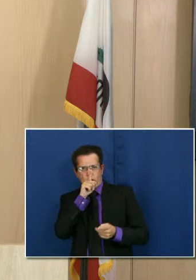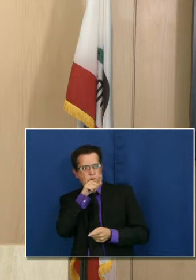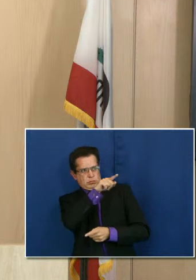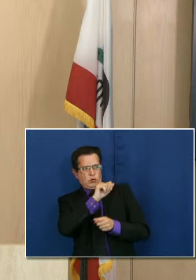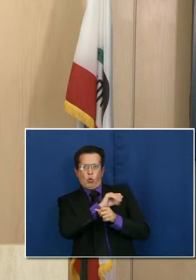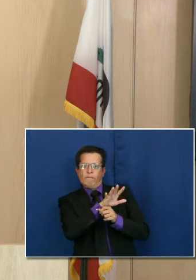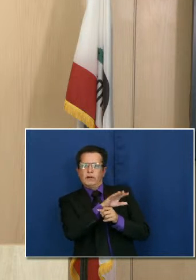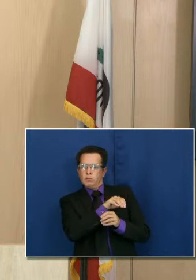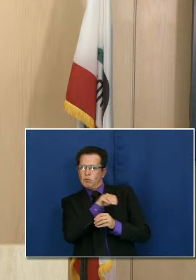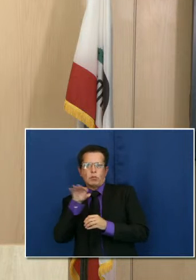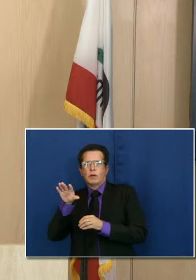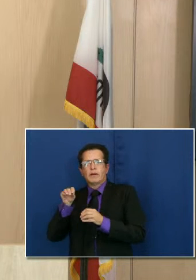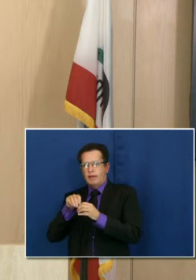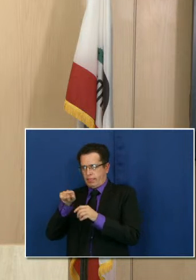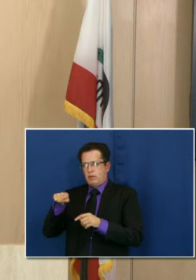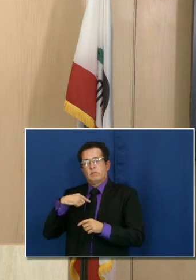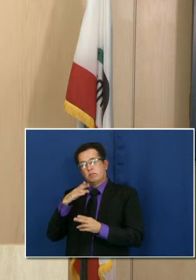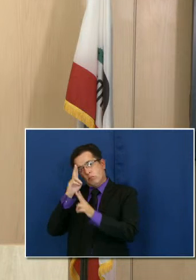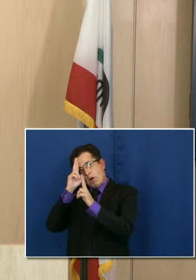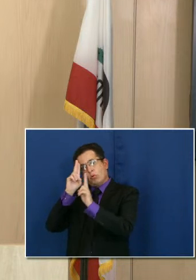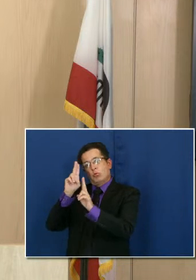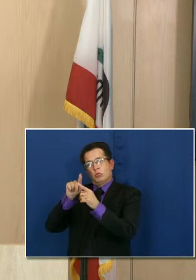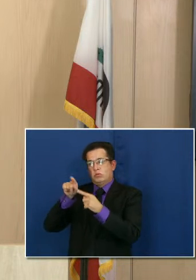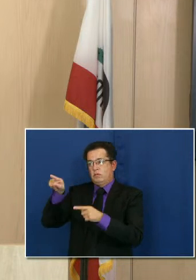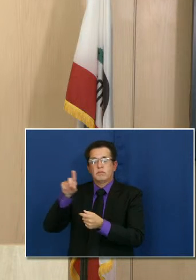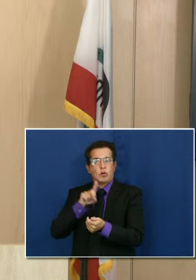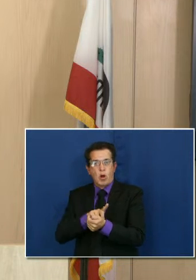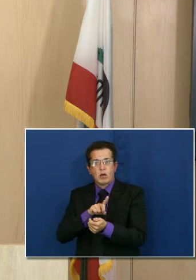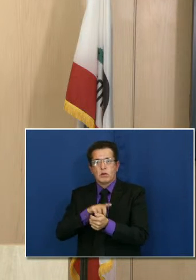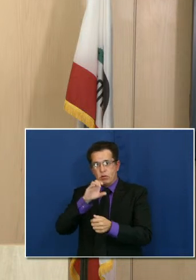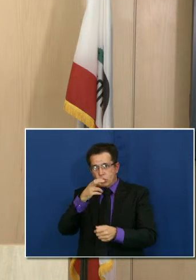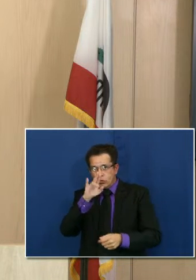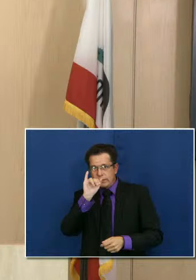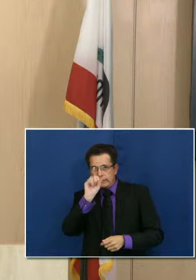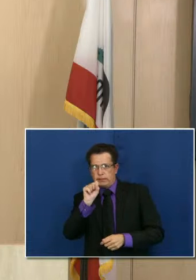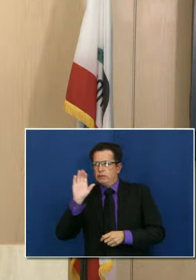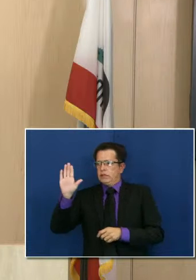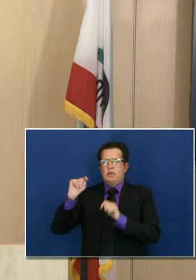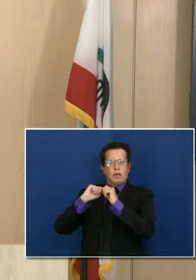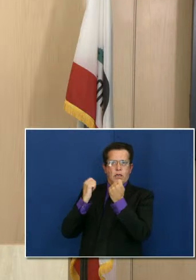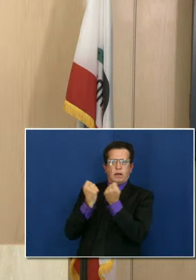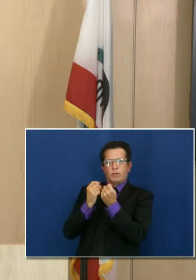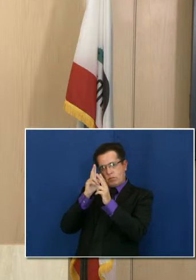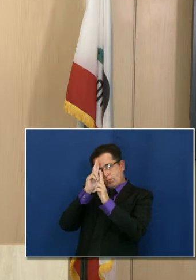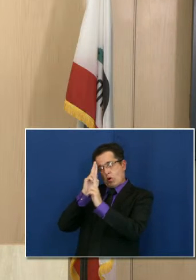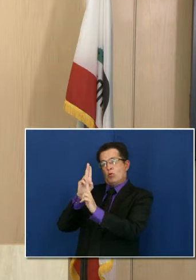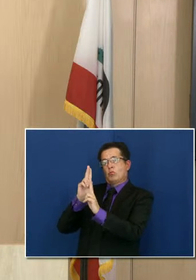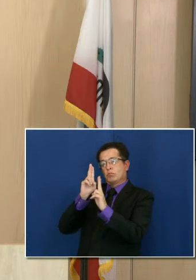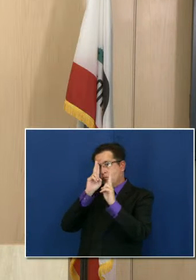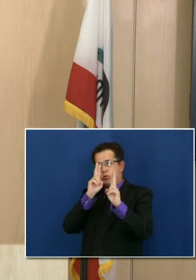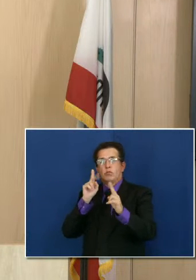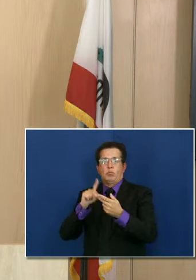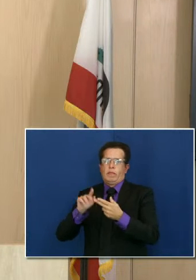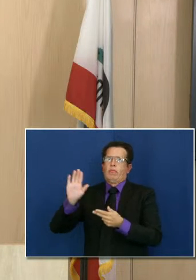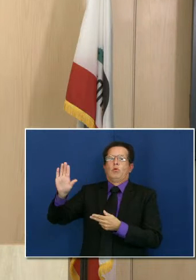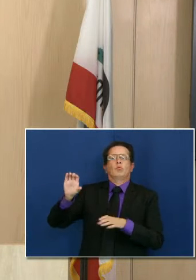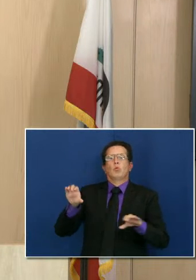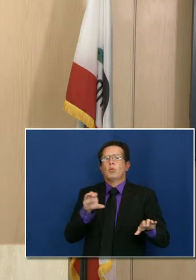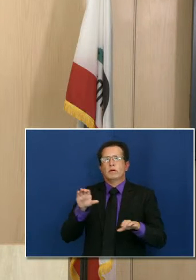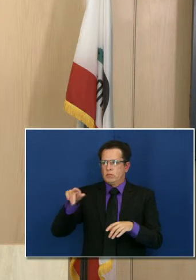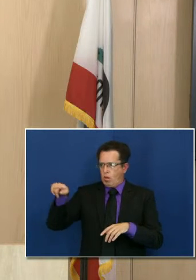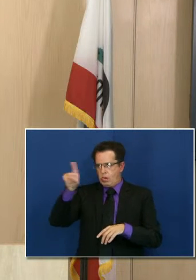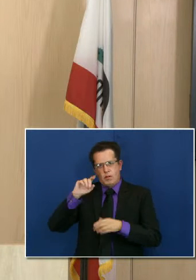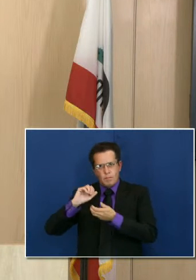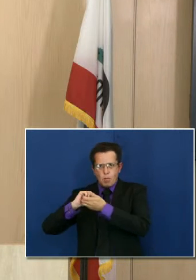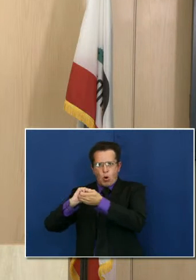COVID. We appreciate them. We appreciate Chris and his team and all of our healthcare system partners for what they're doing. And we